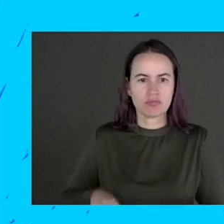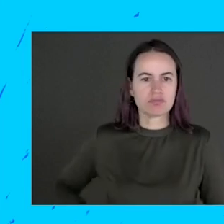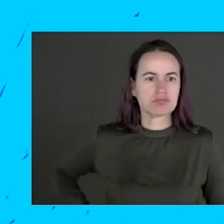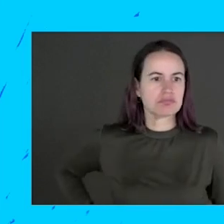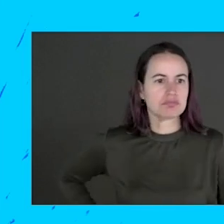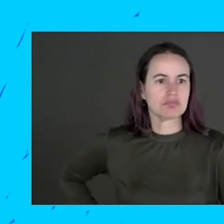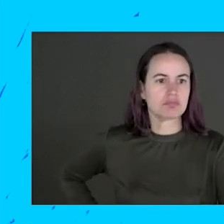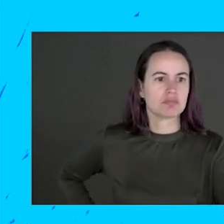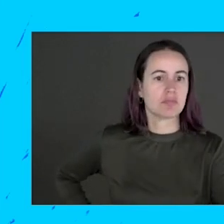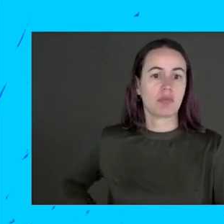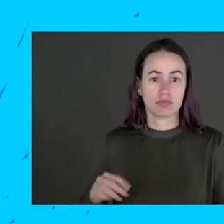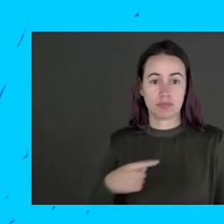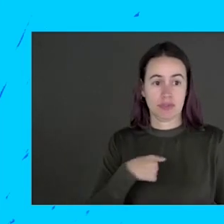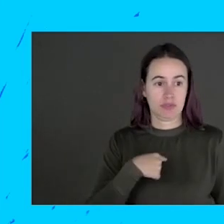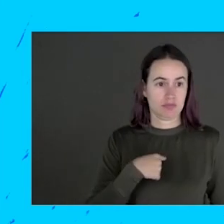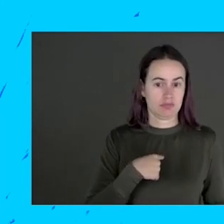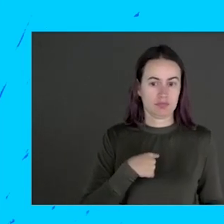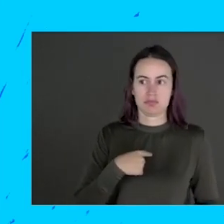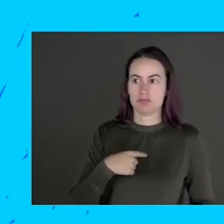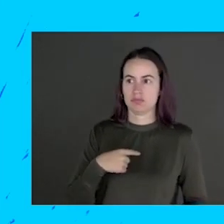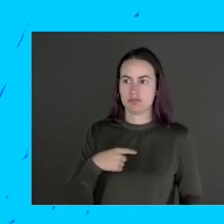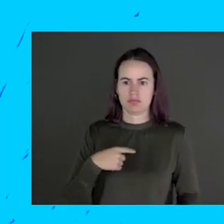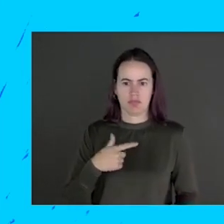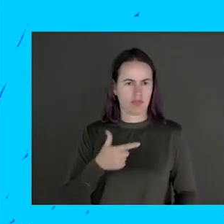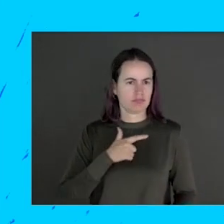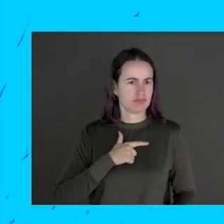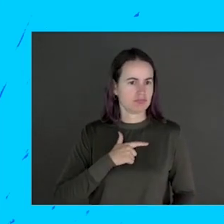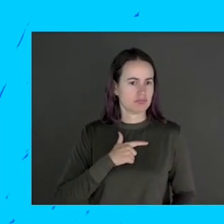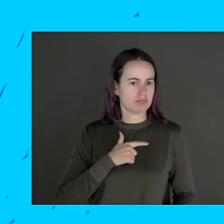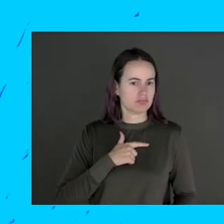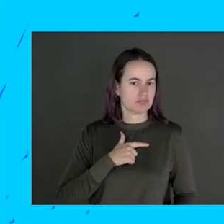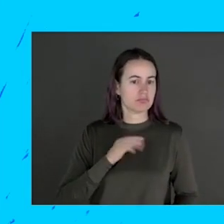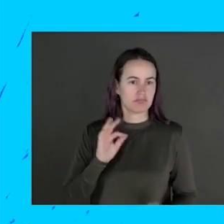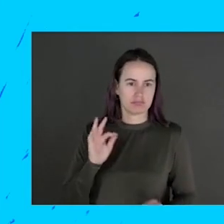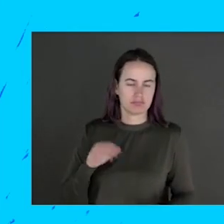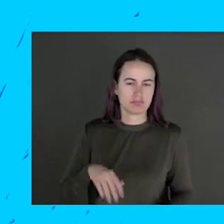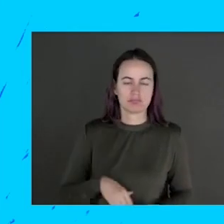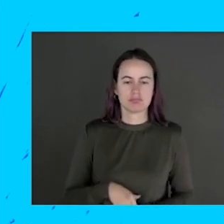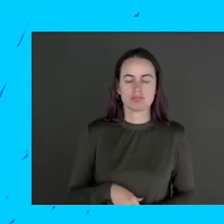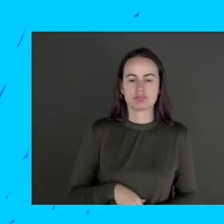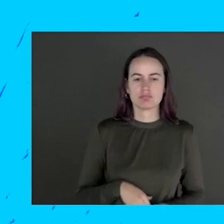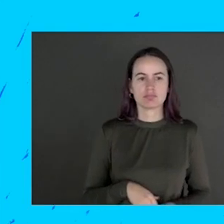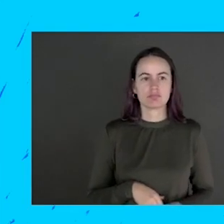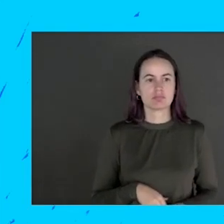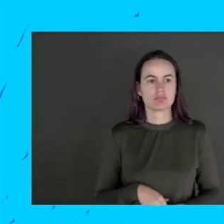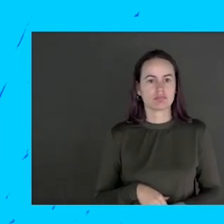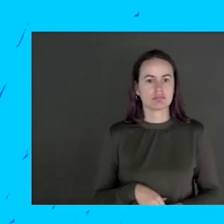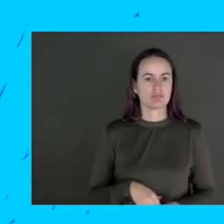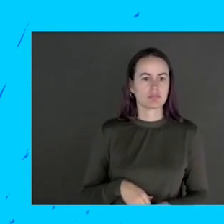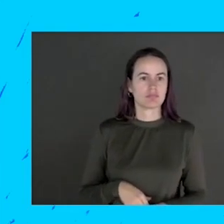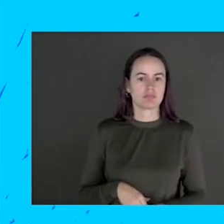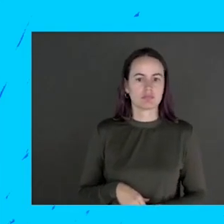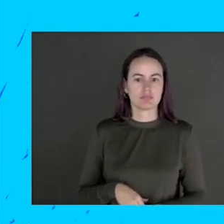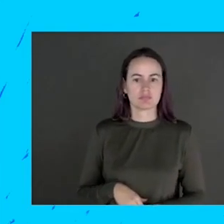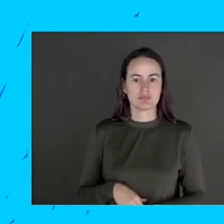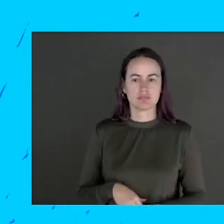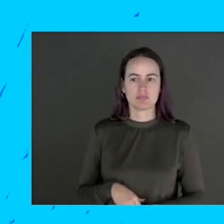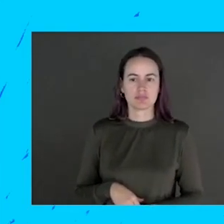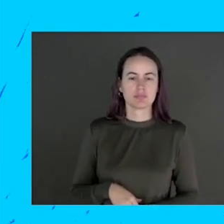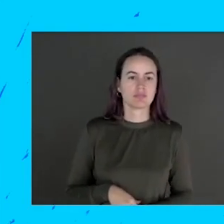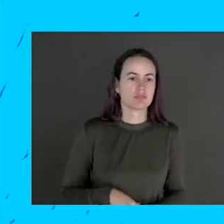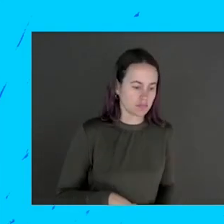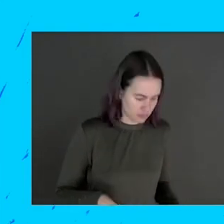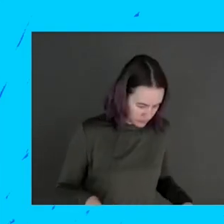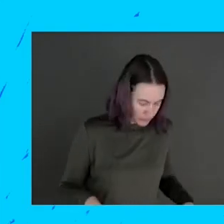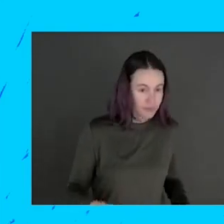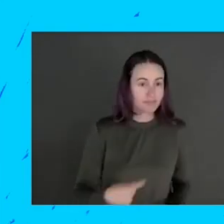pourquoi nous appelons nos dirigeants à respecter leur engagement pris à Brazzaville. My name is Faith, a peer educator